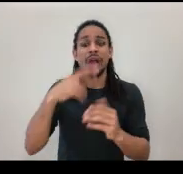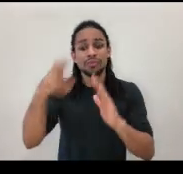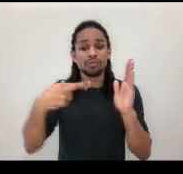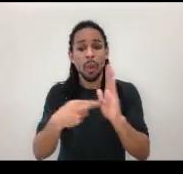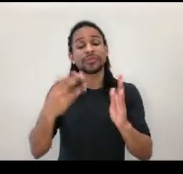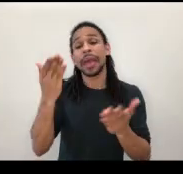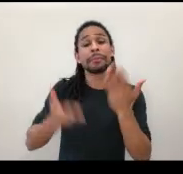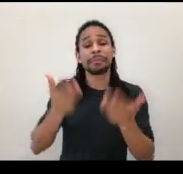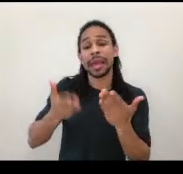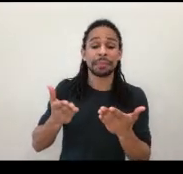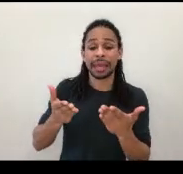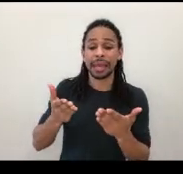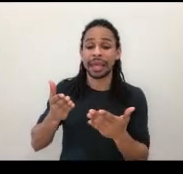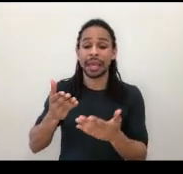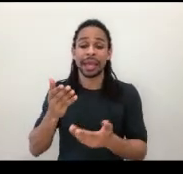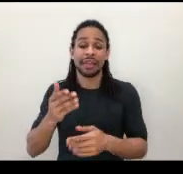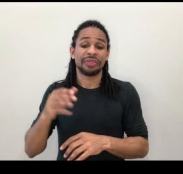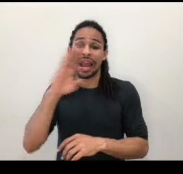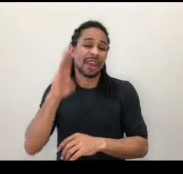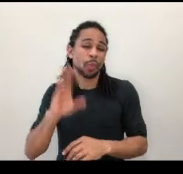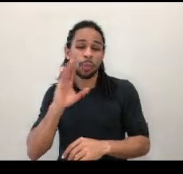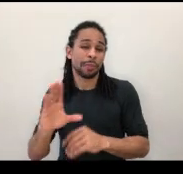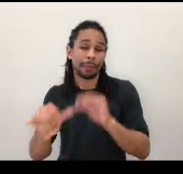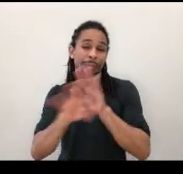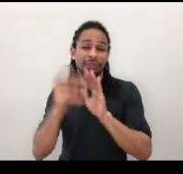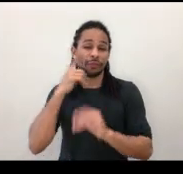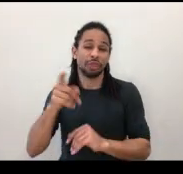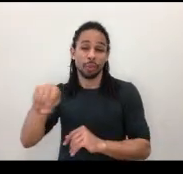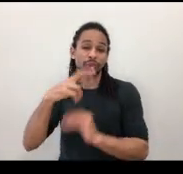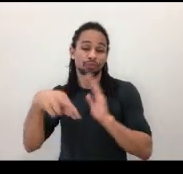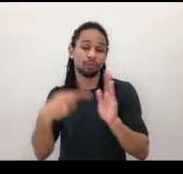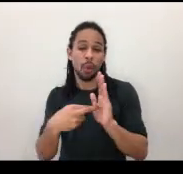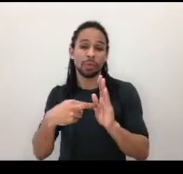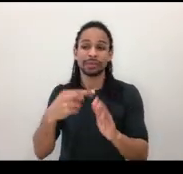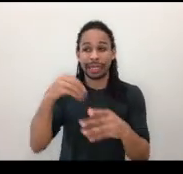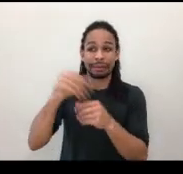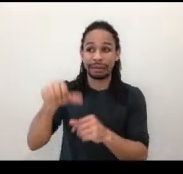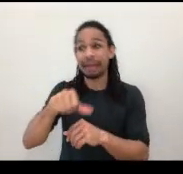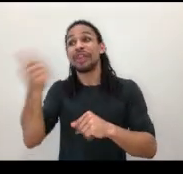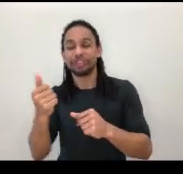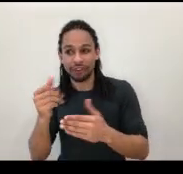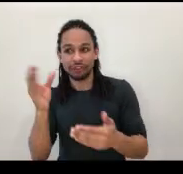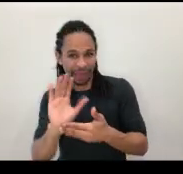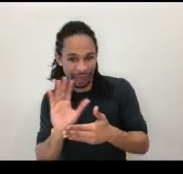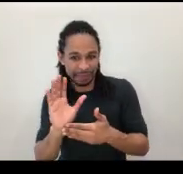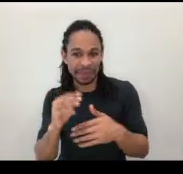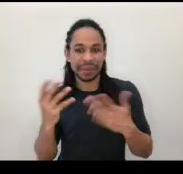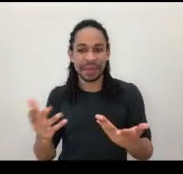roles that they would probably never get cast in otherwise.